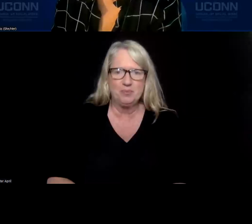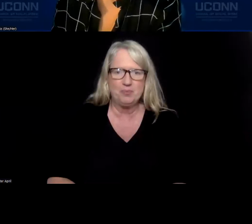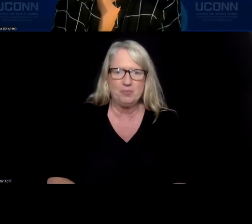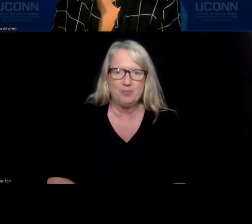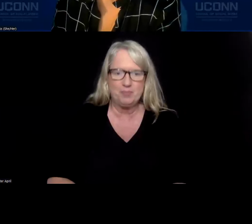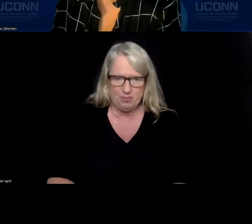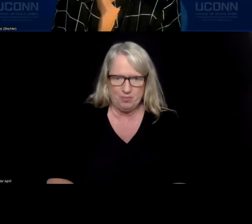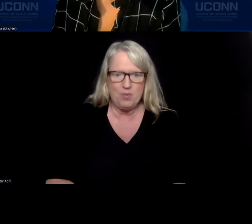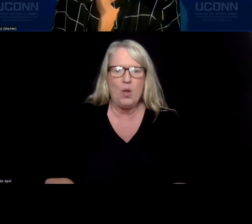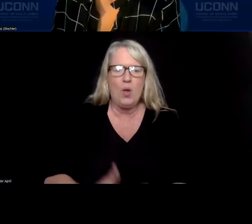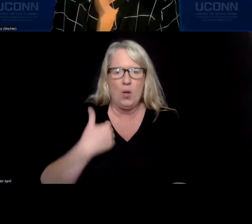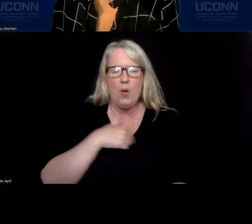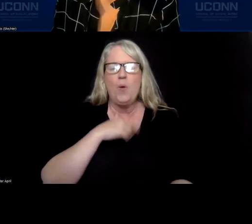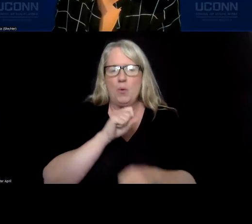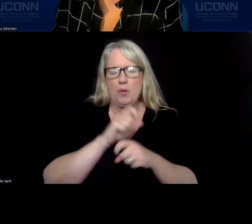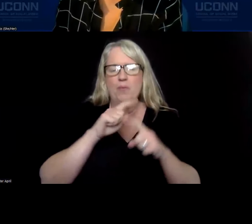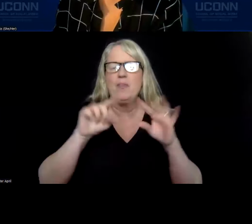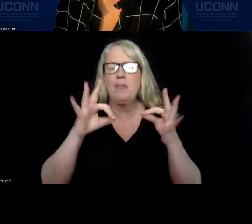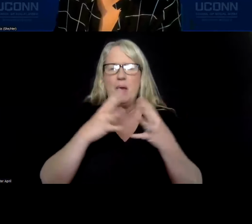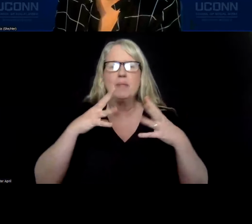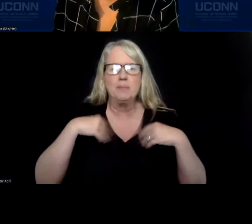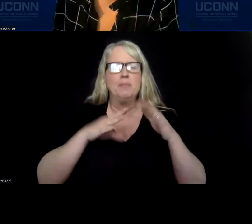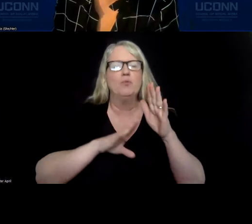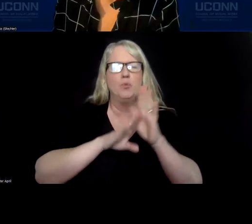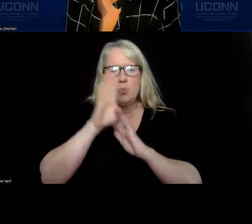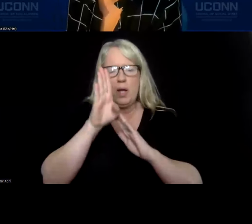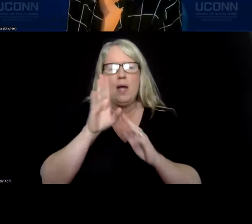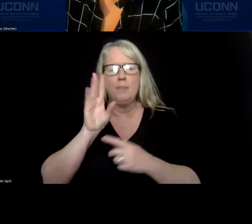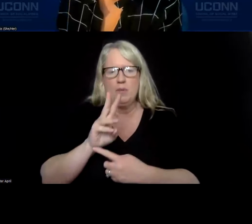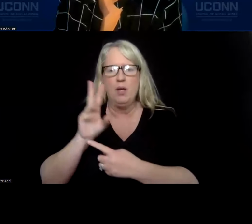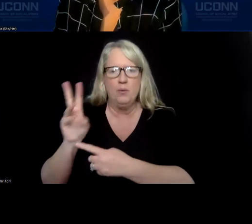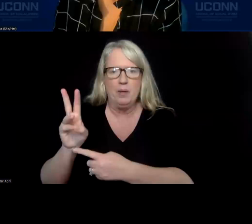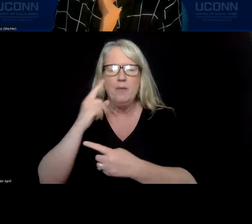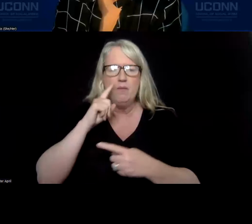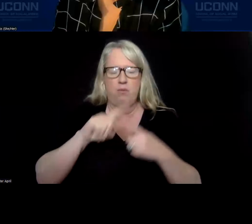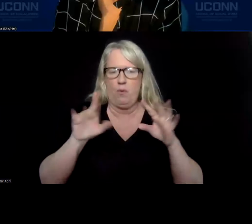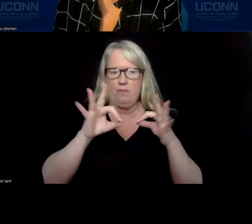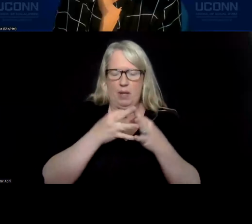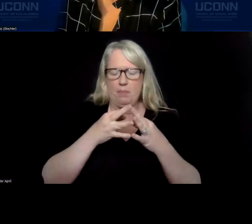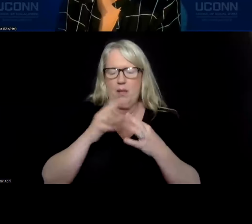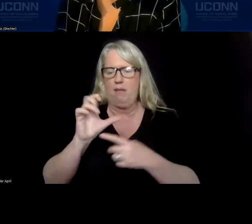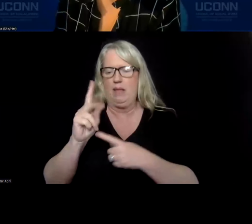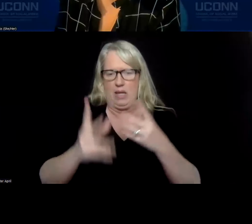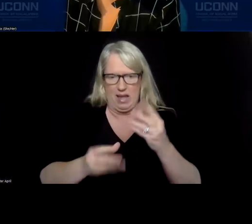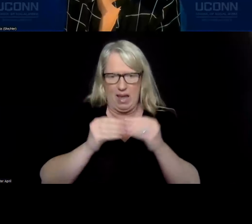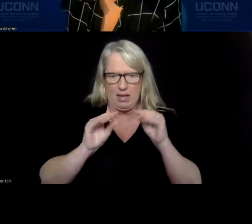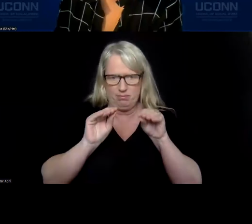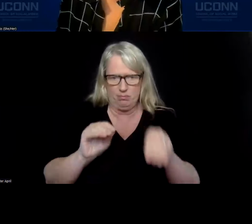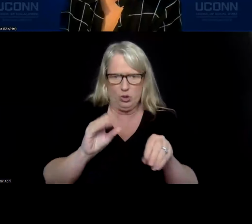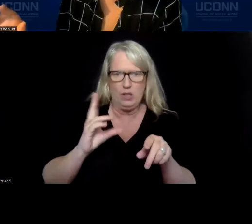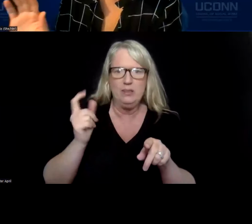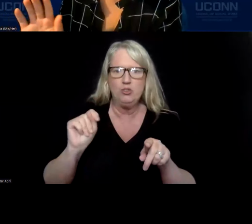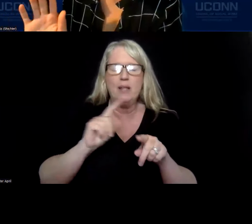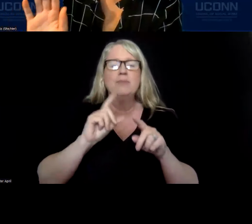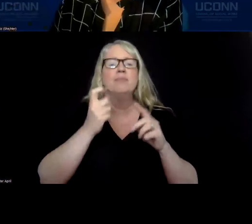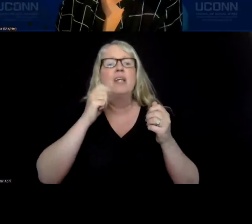We also worked with the Family Acceptance Project to develop a website just for families. That link is also being added to the chat. On this website,